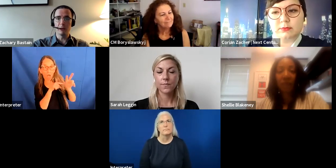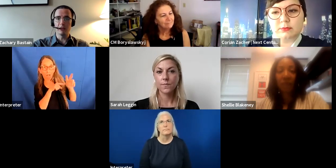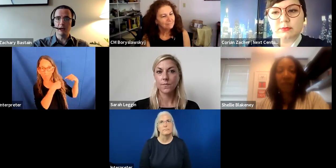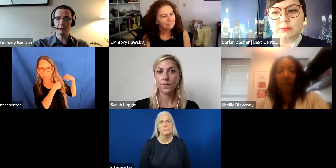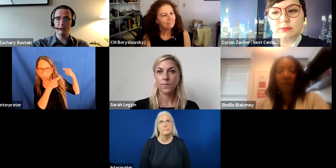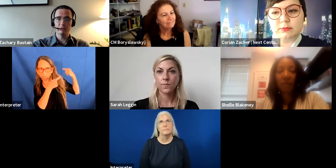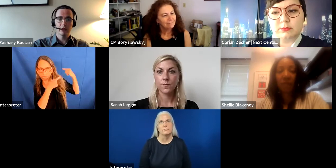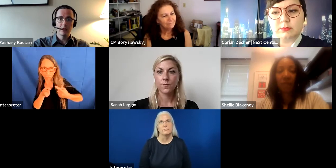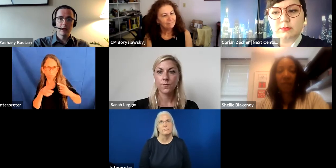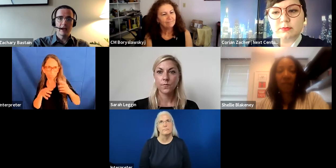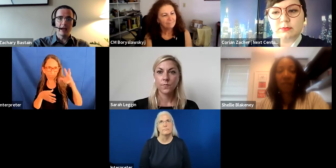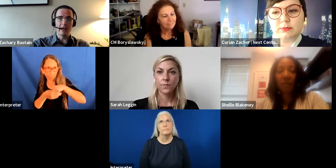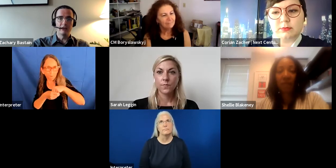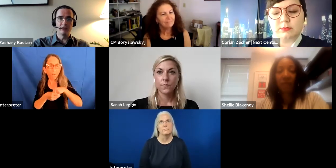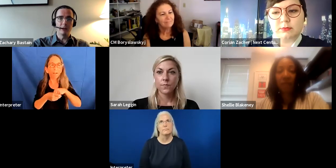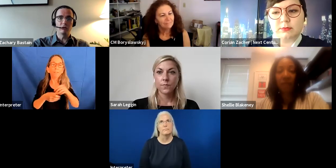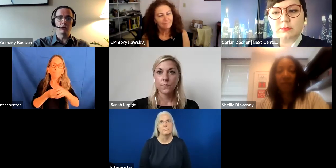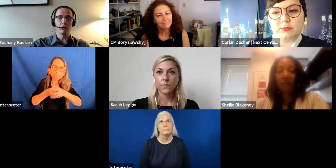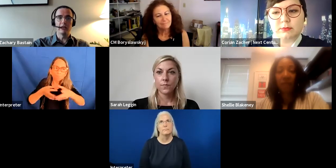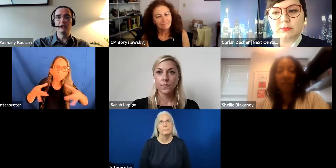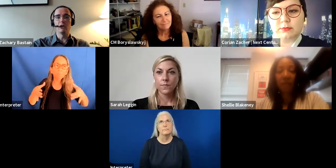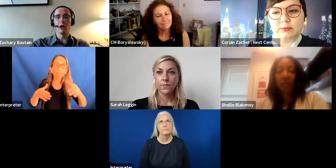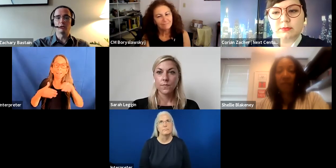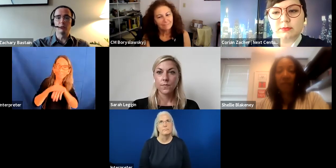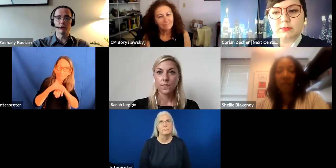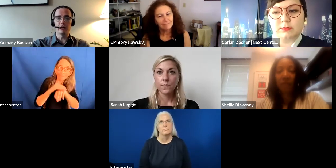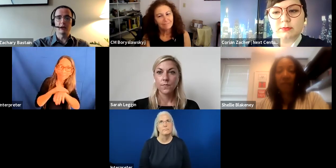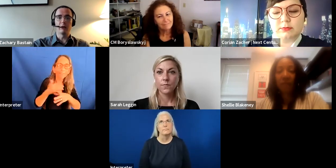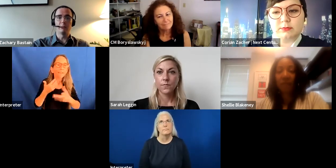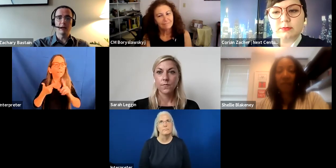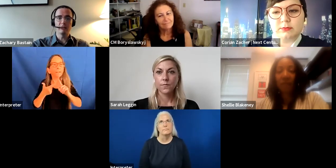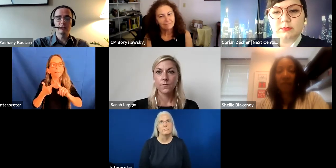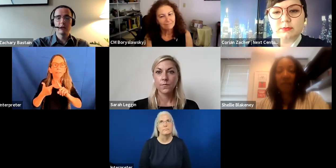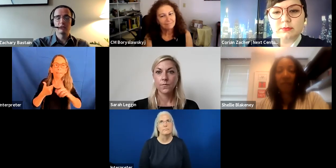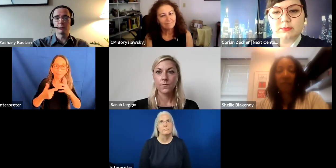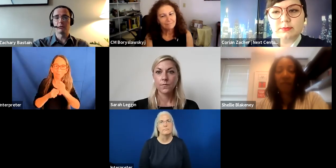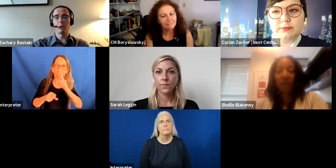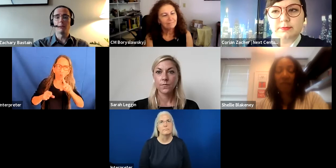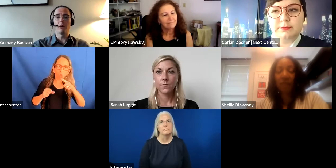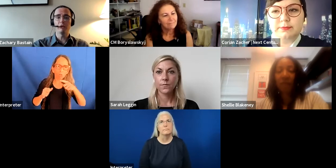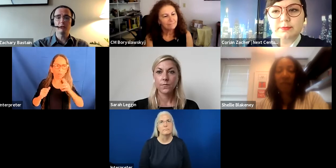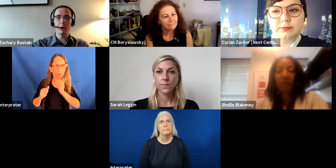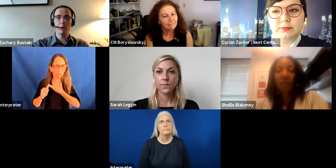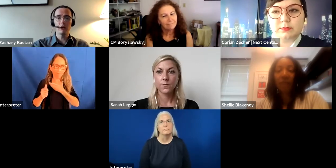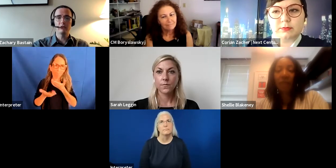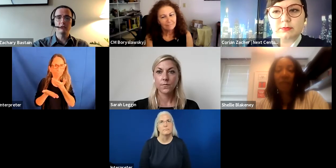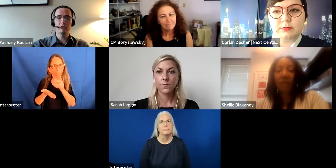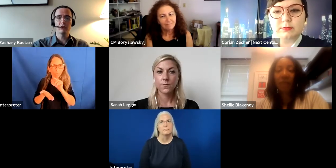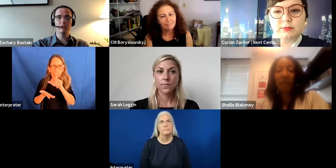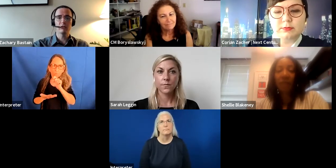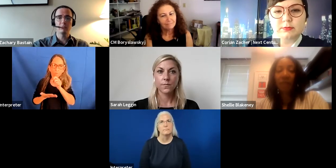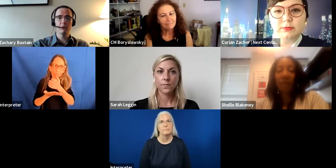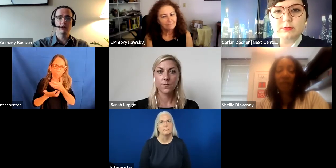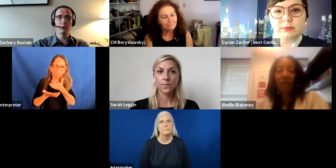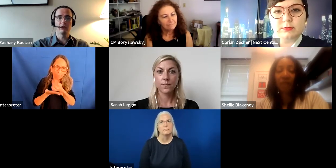to expand access and make sure that our tools are getting to the right place. Some of our broad policy priorities that touch